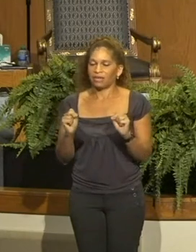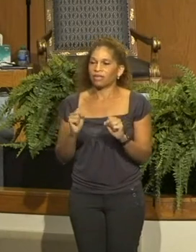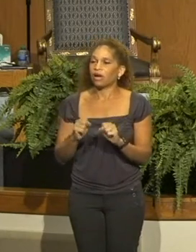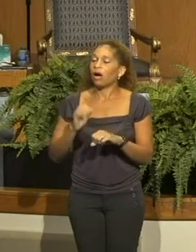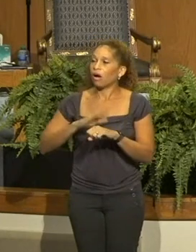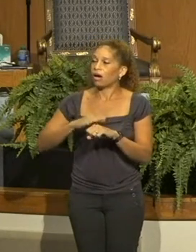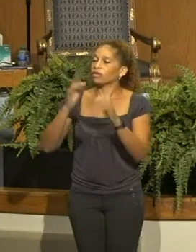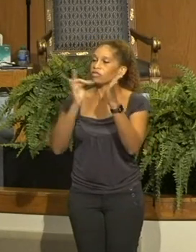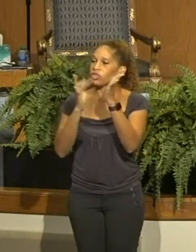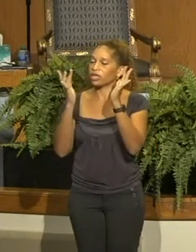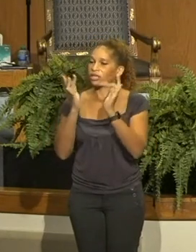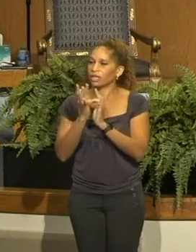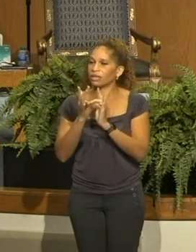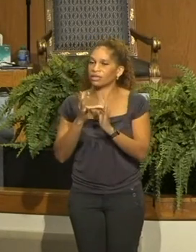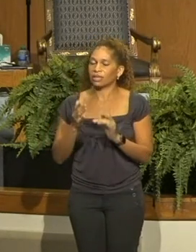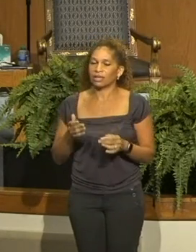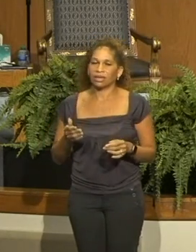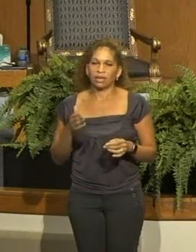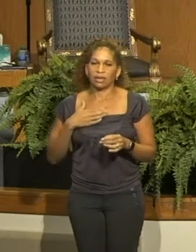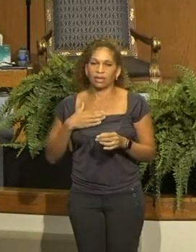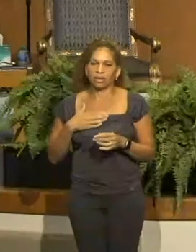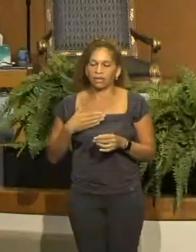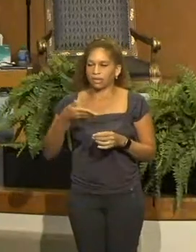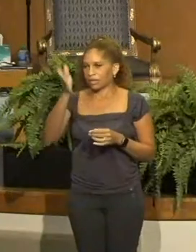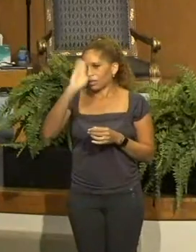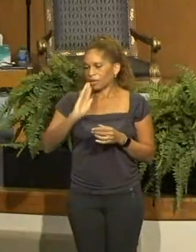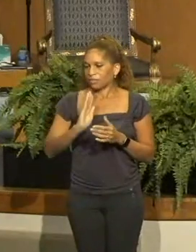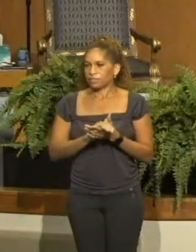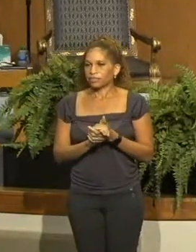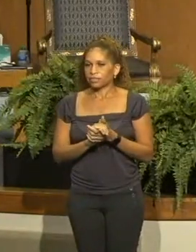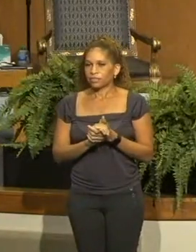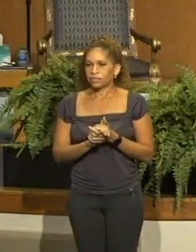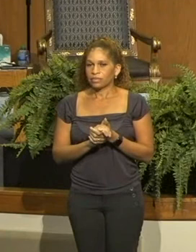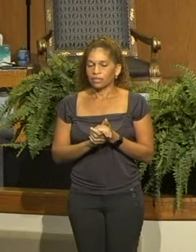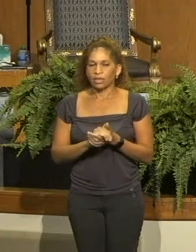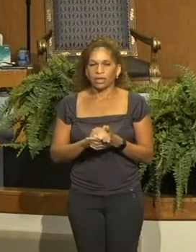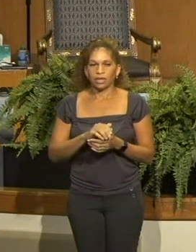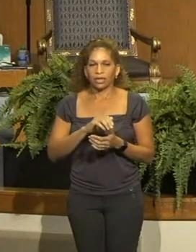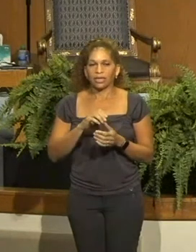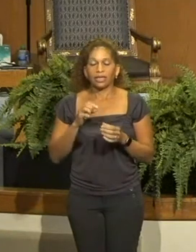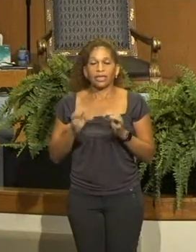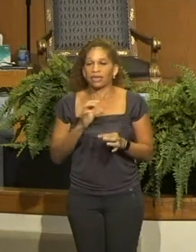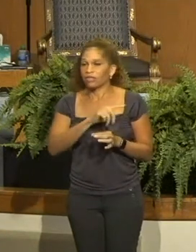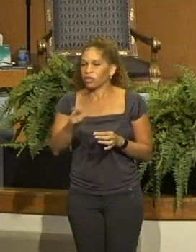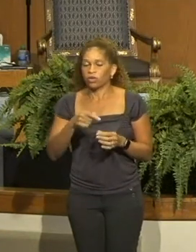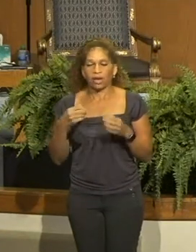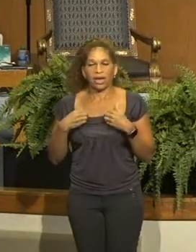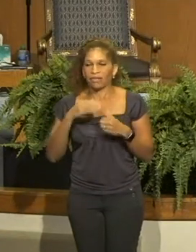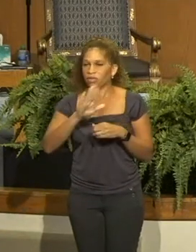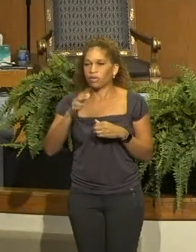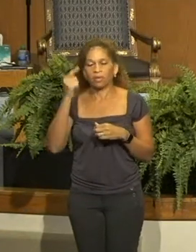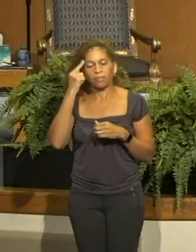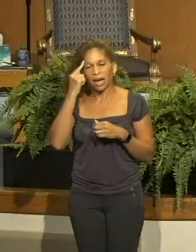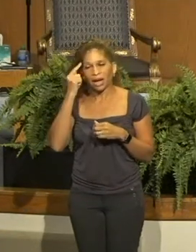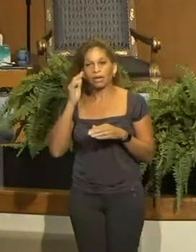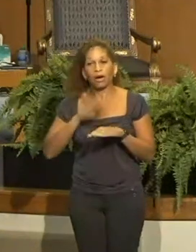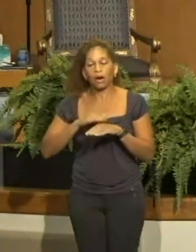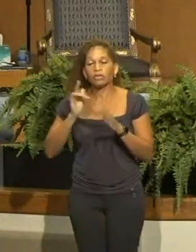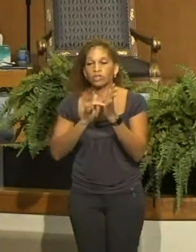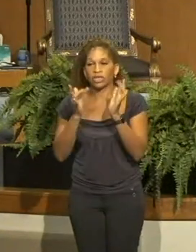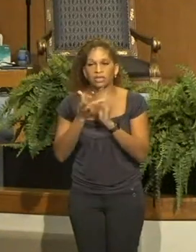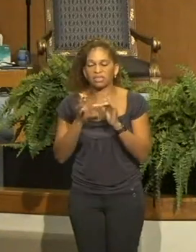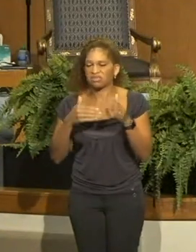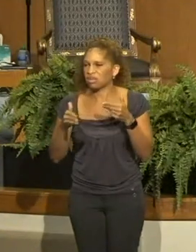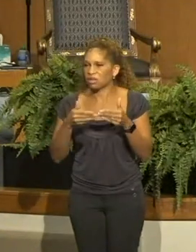Jesus. Your mind could be on a whole lot of things, but when you have your mind fixed on Jesus, come what may, you come